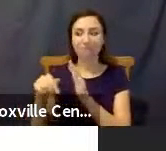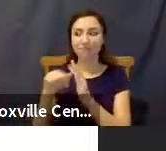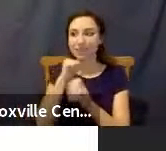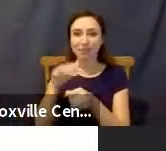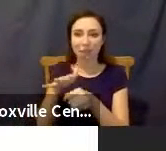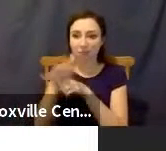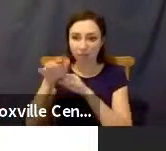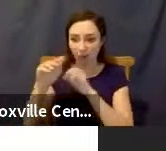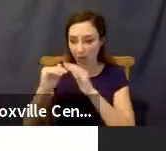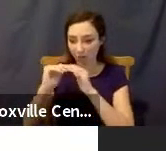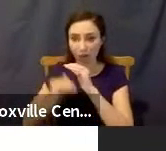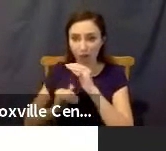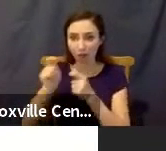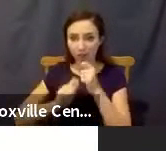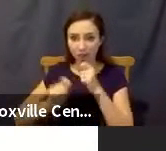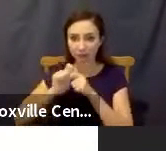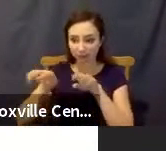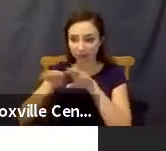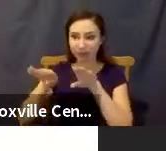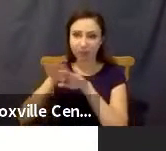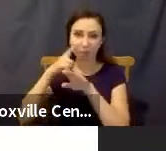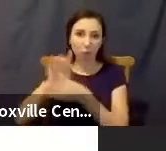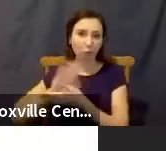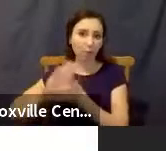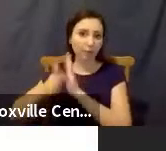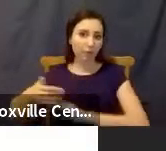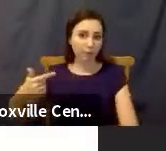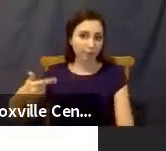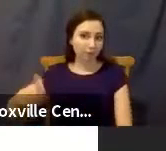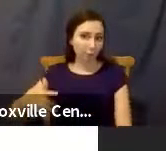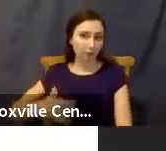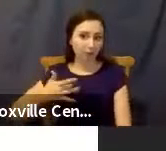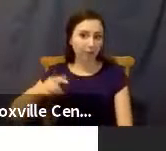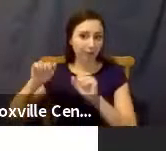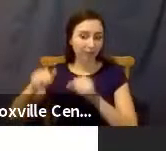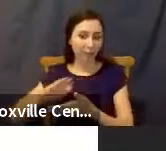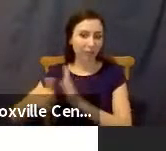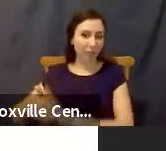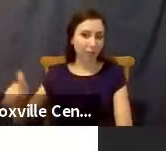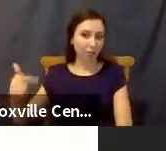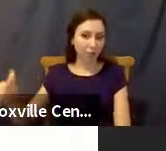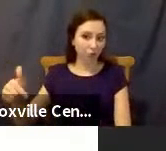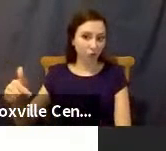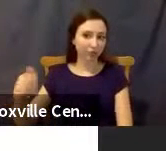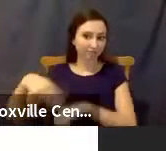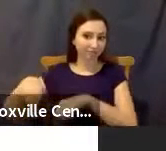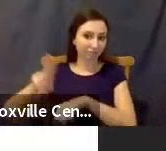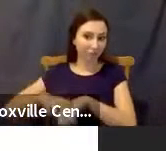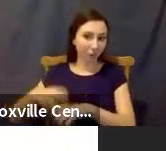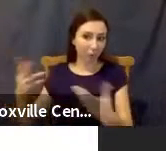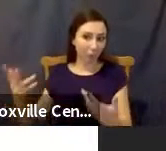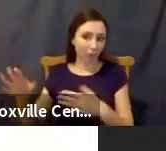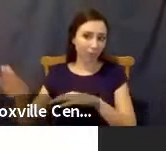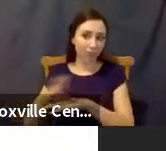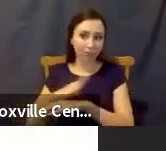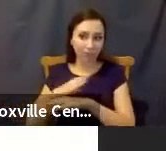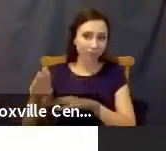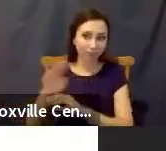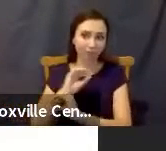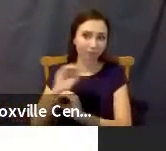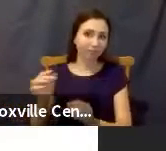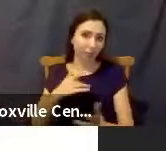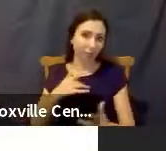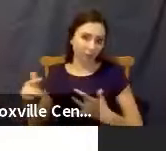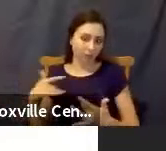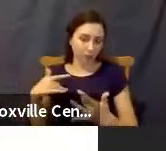fallen below a certain threshold where we feel like everything is just back to normal business with nothing to